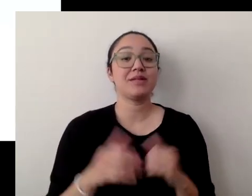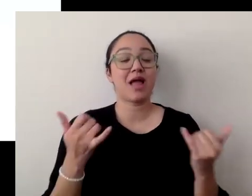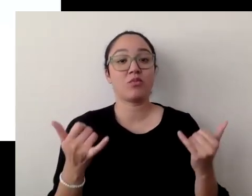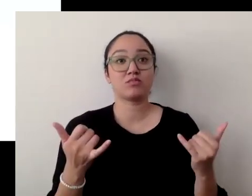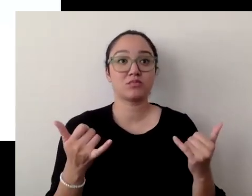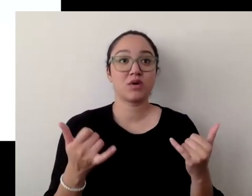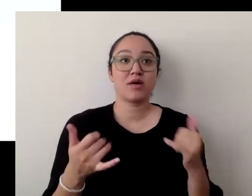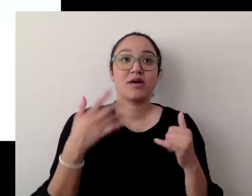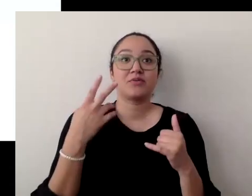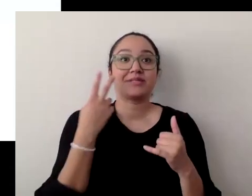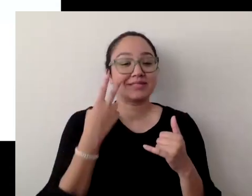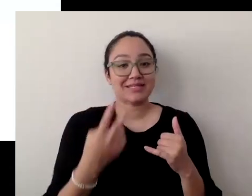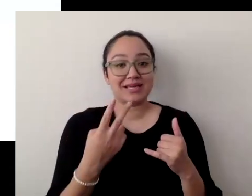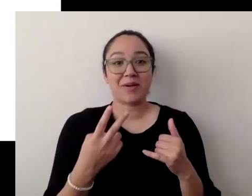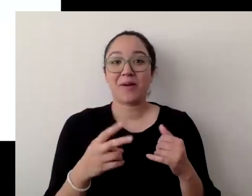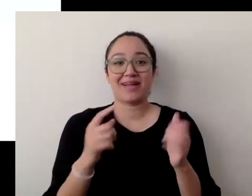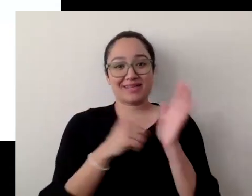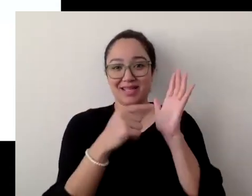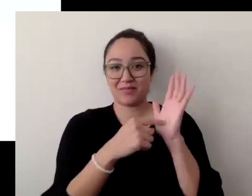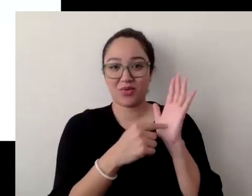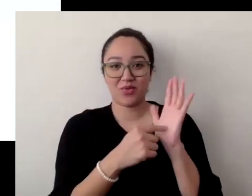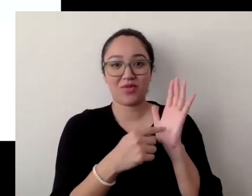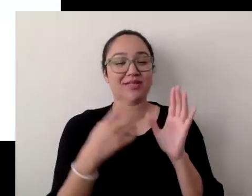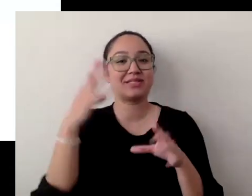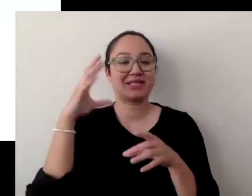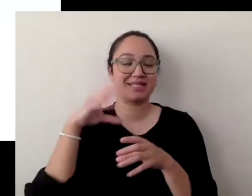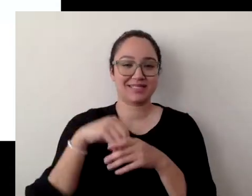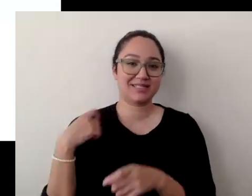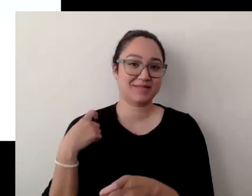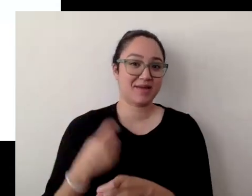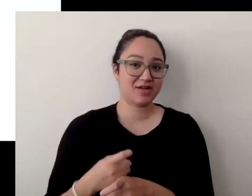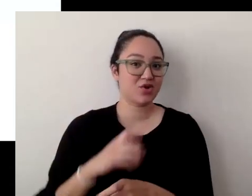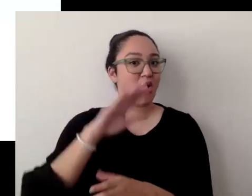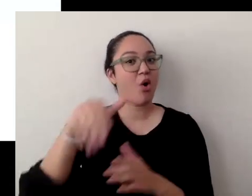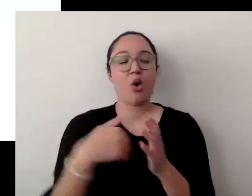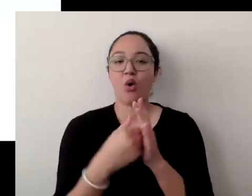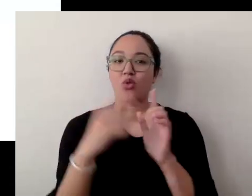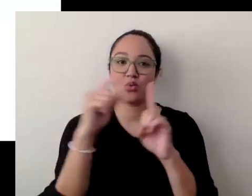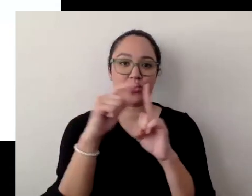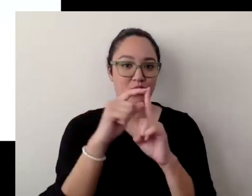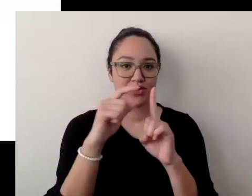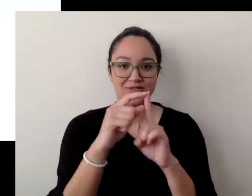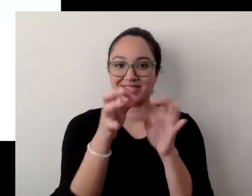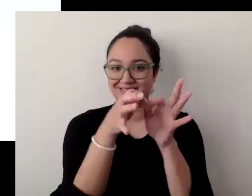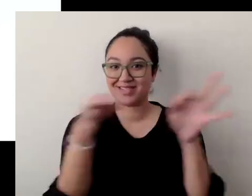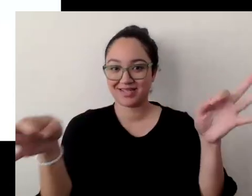Now, as we saw in our example in Spanish, all of the words in the sentence need